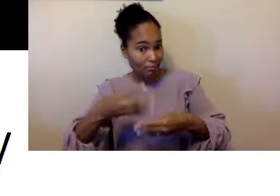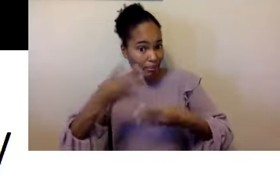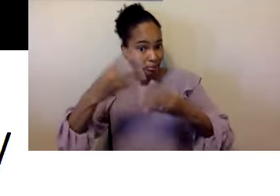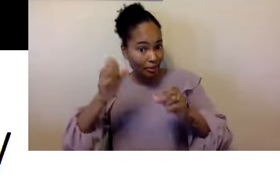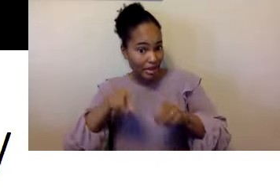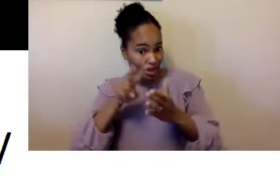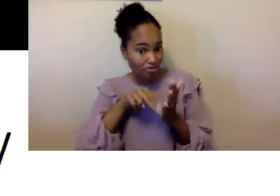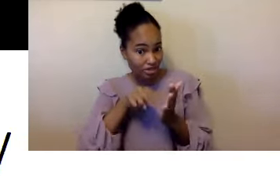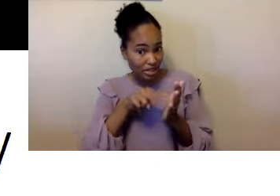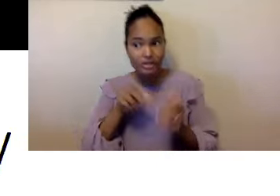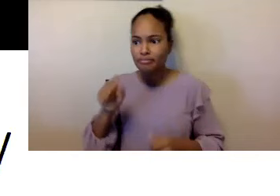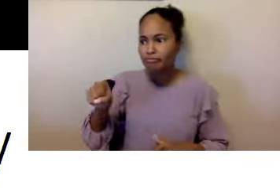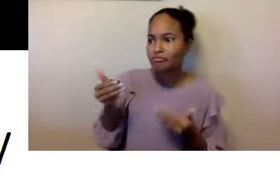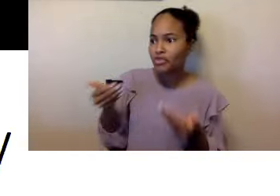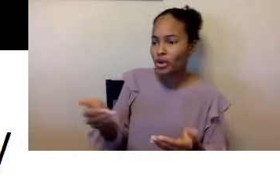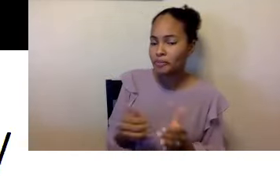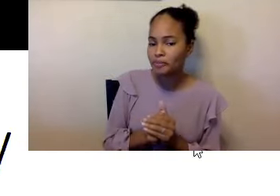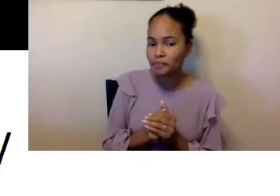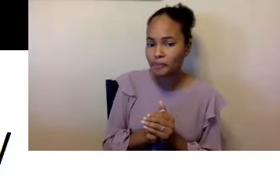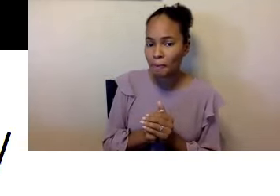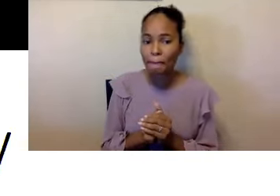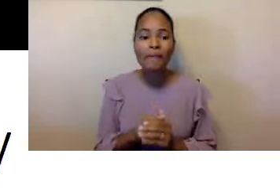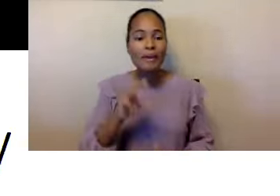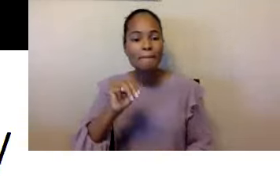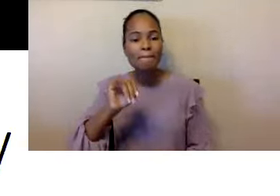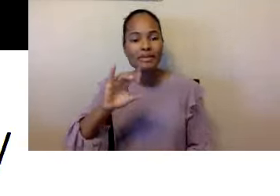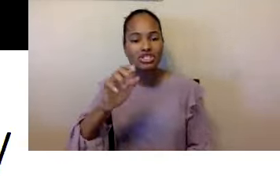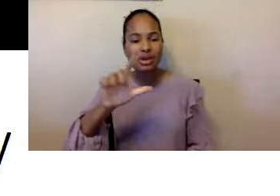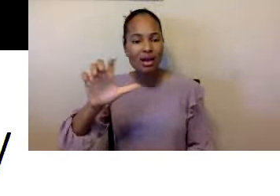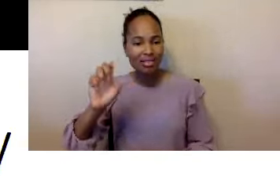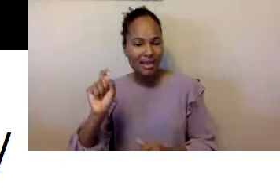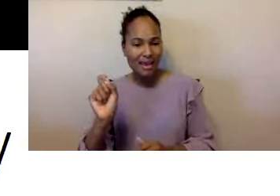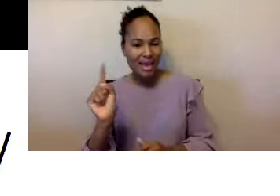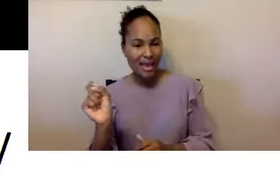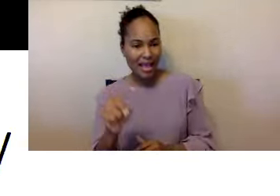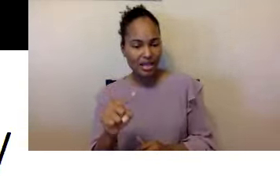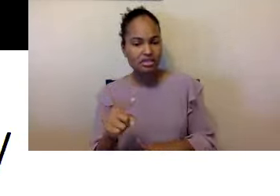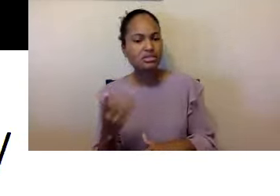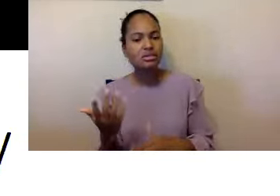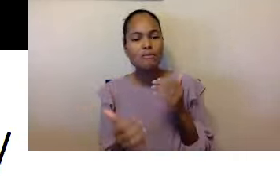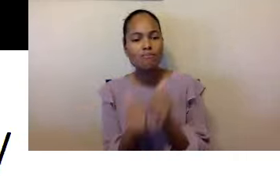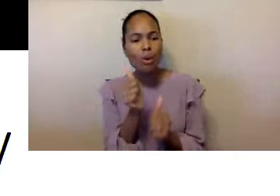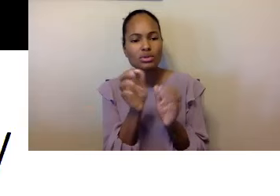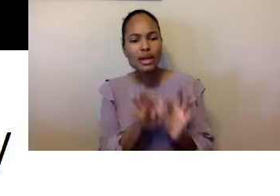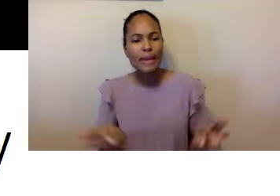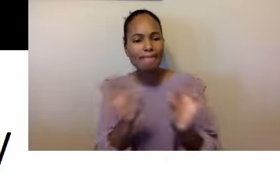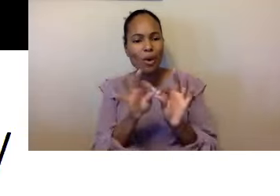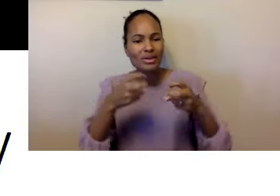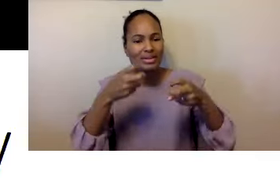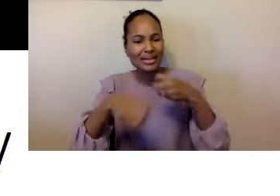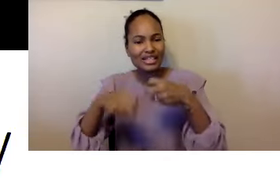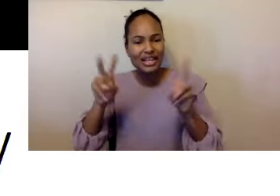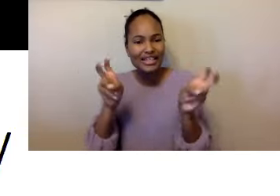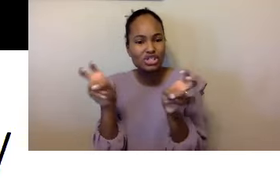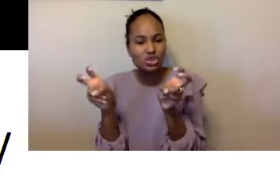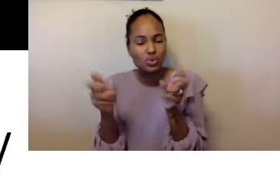Yes, please. Okay. All right. So from Michelle, she asked, what is the most important issue that the self-advocacy movement is facing?